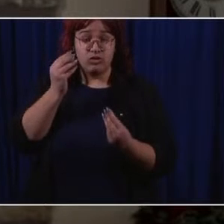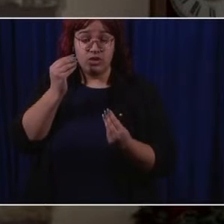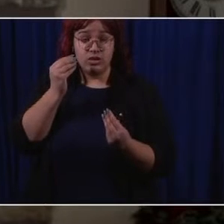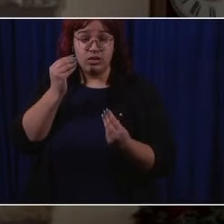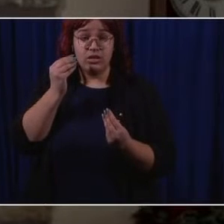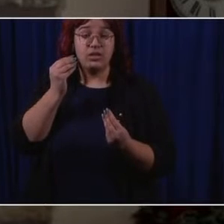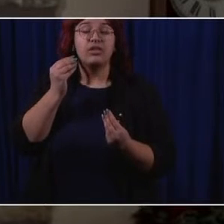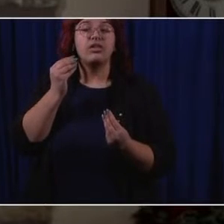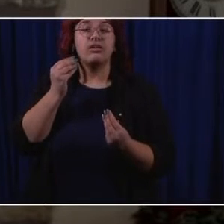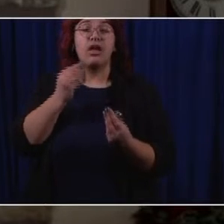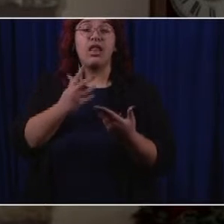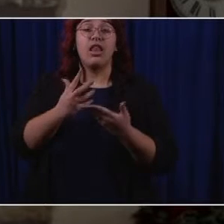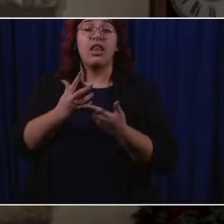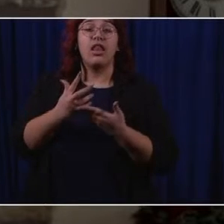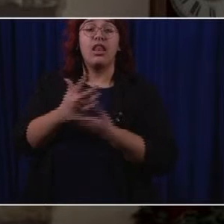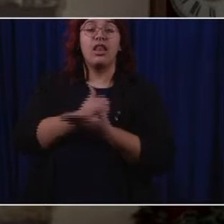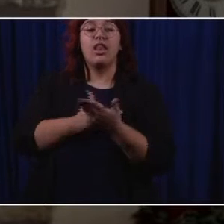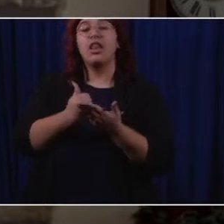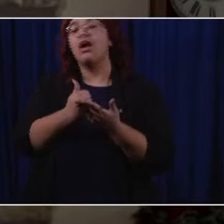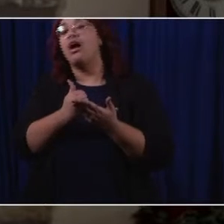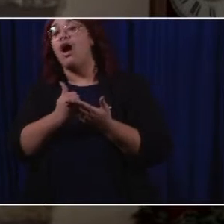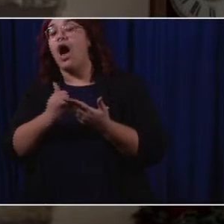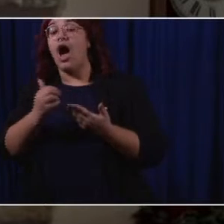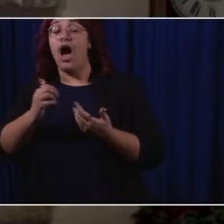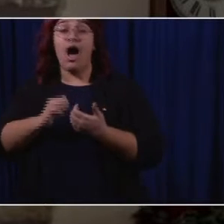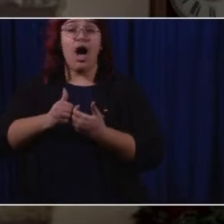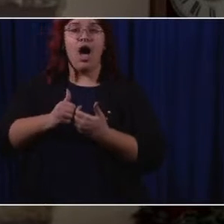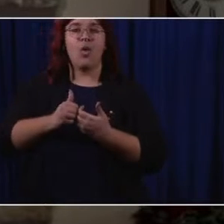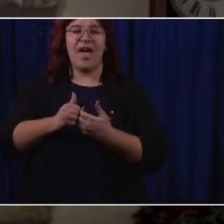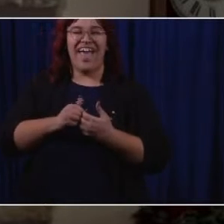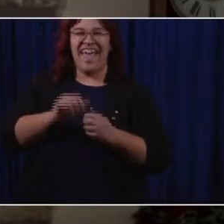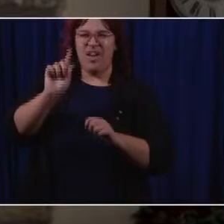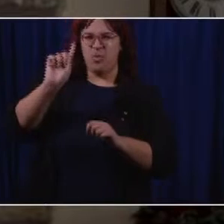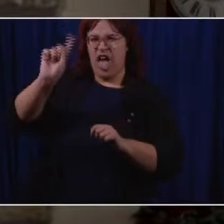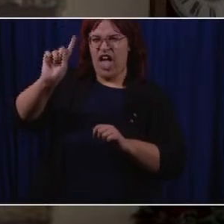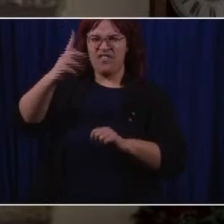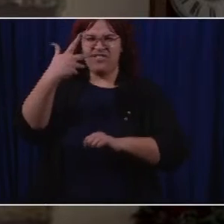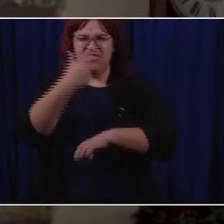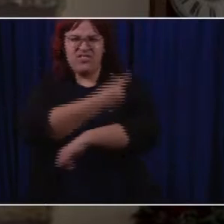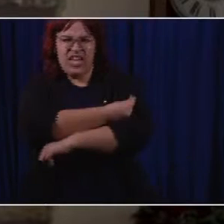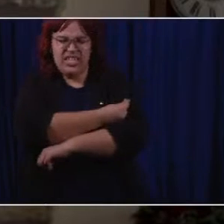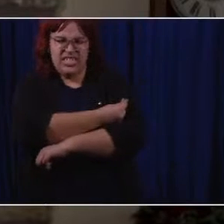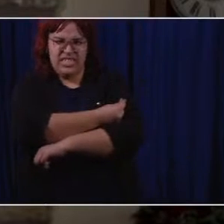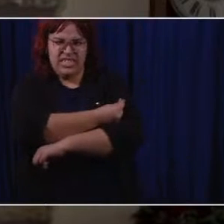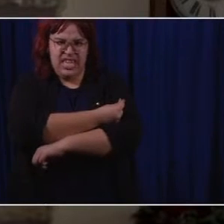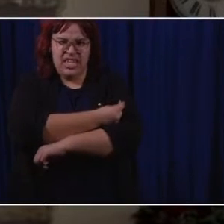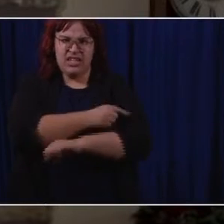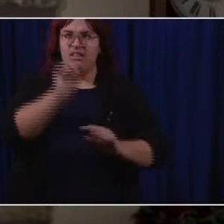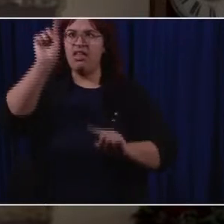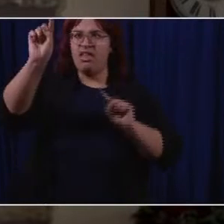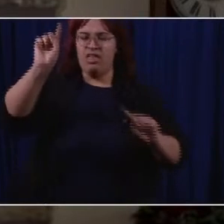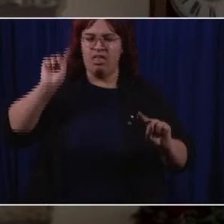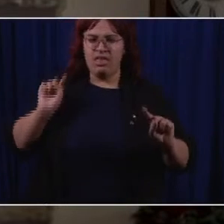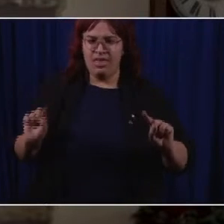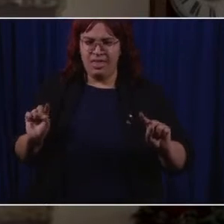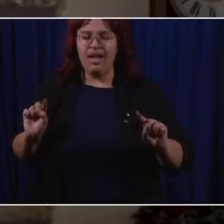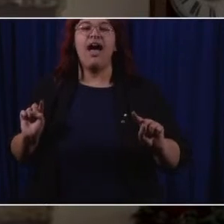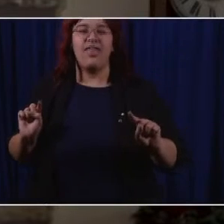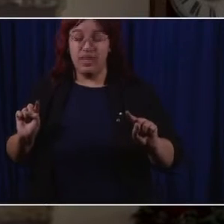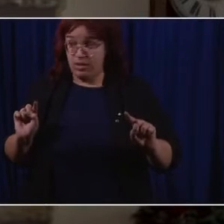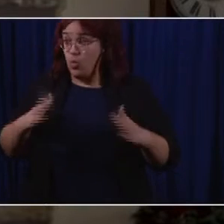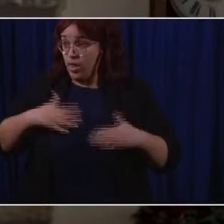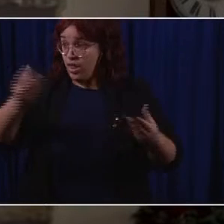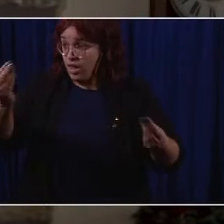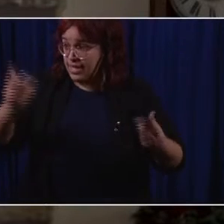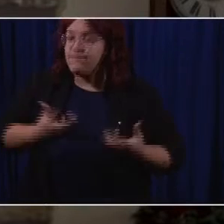is being used. People are being vaccinated to report to us the information.